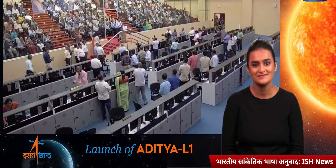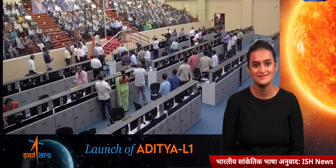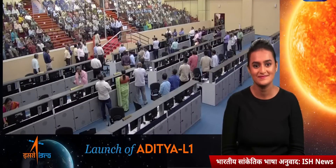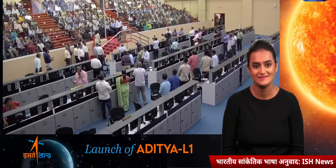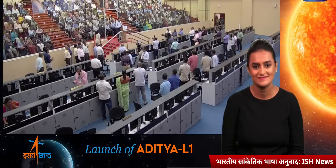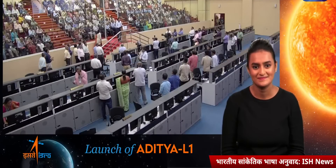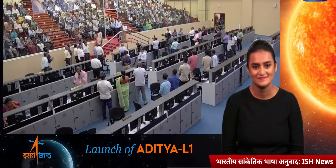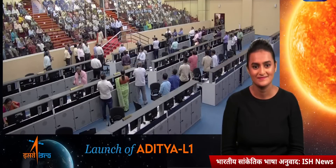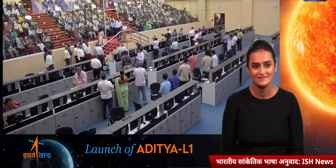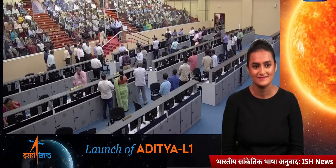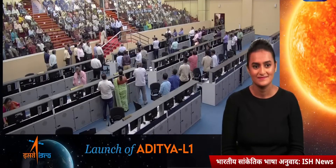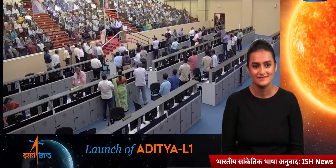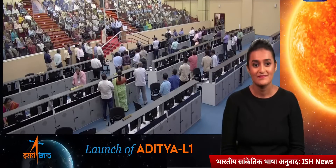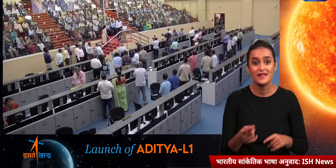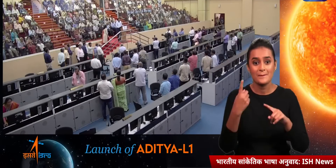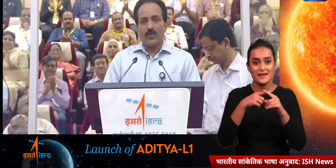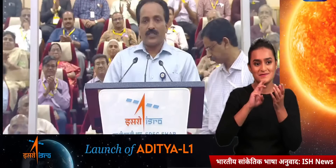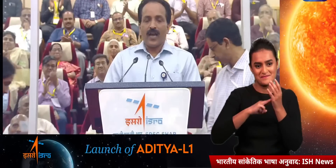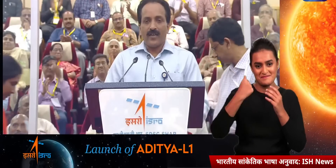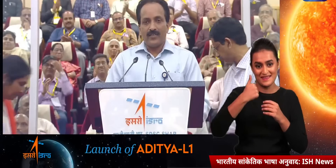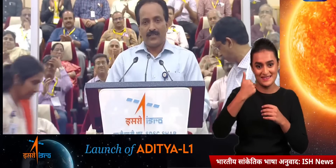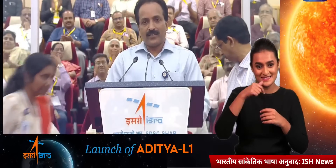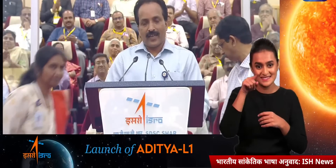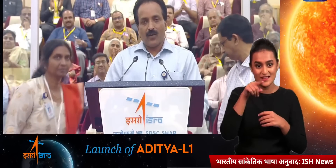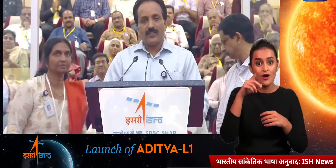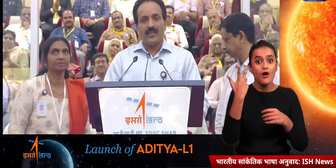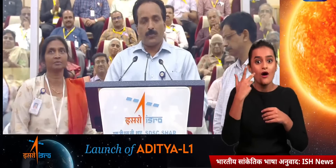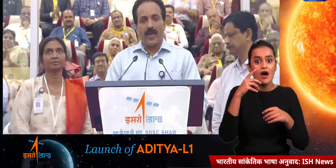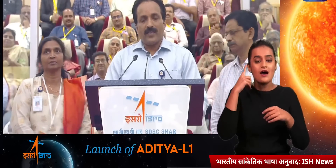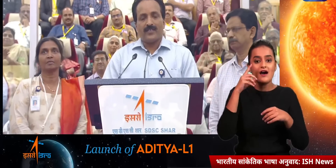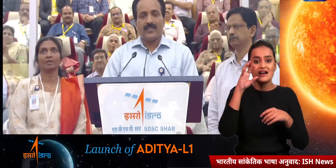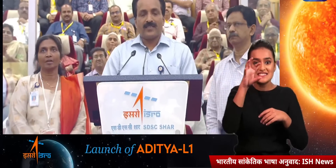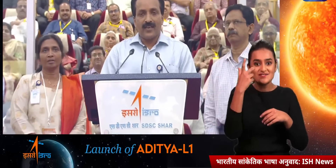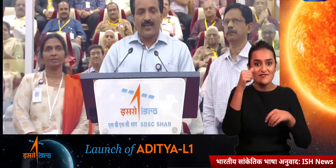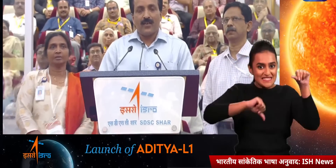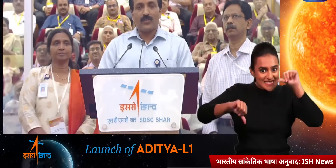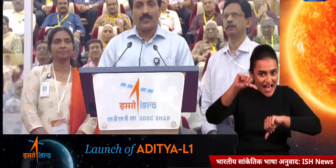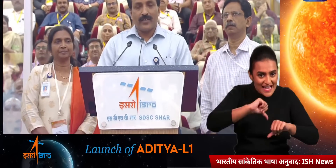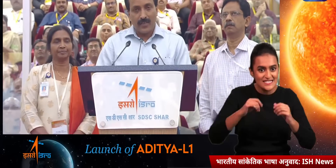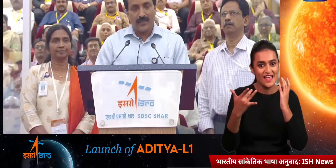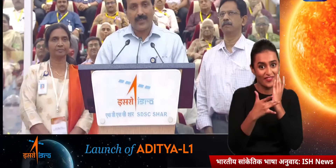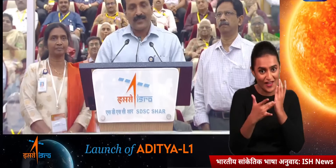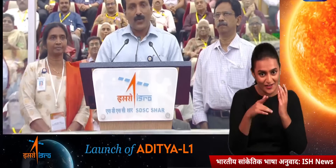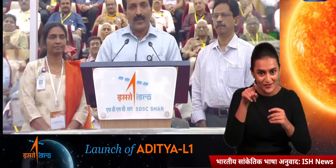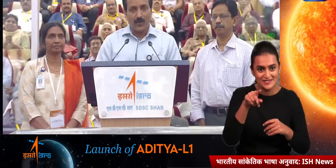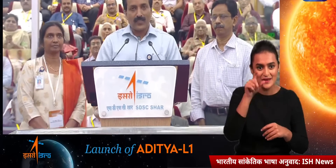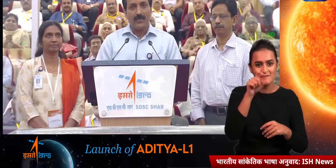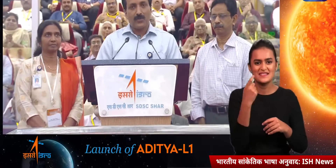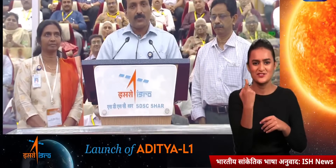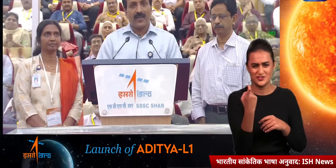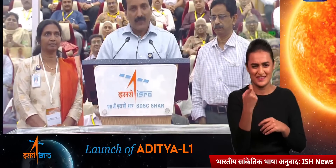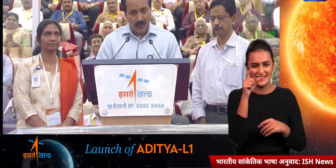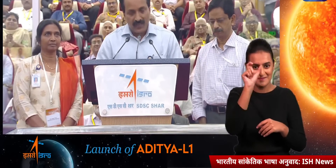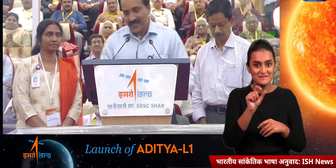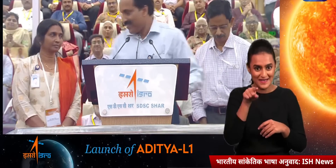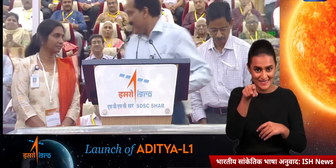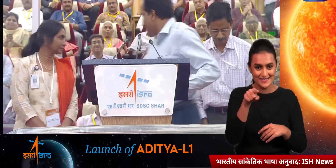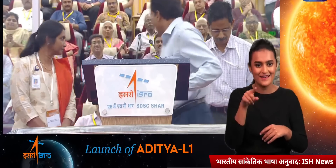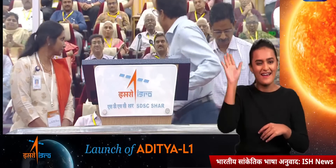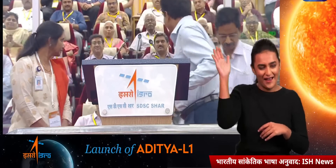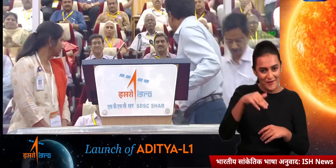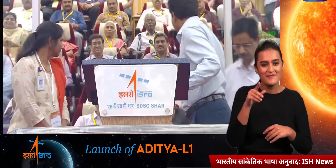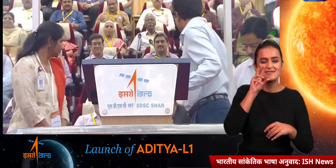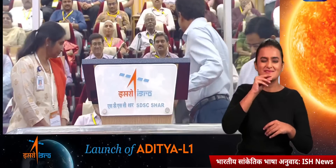Our Honorable Minister of State for Science, Technology and Space is here, Dr. Jitendra Singh. So I request him to speak a few words.